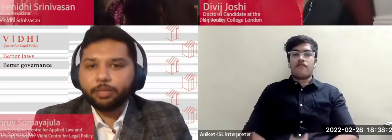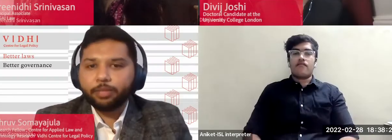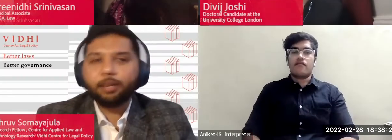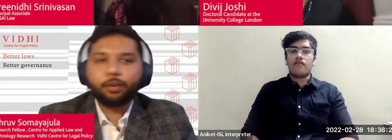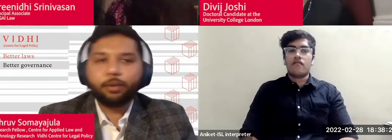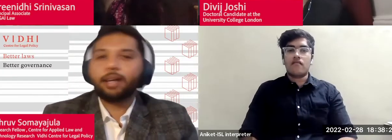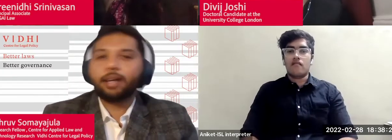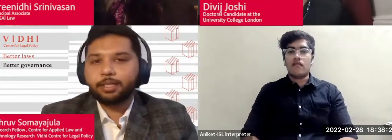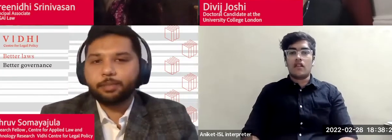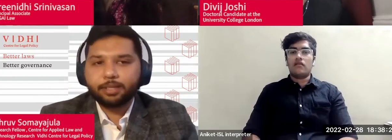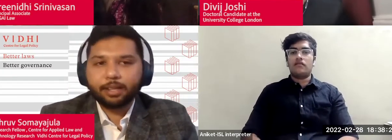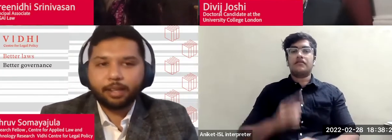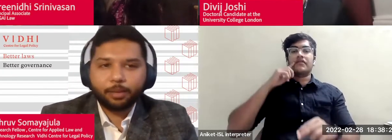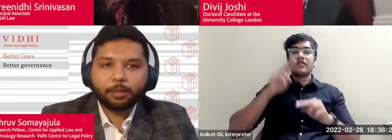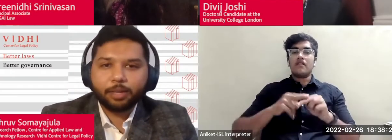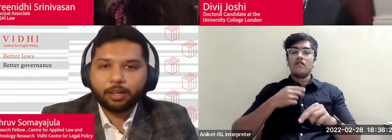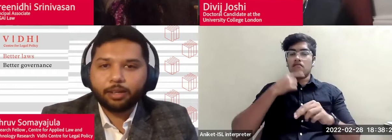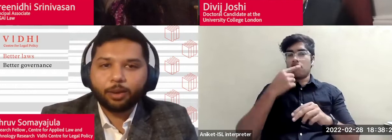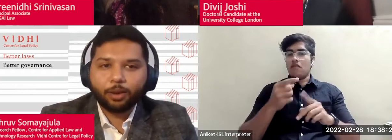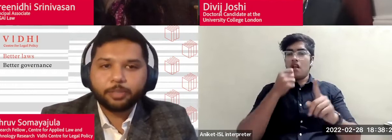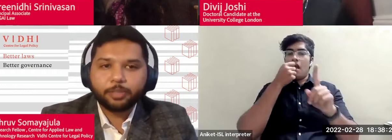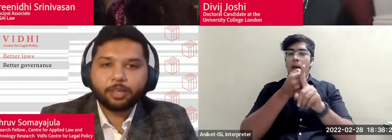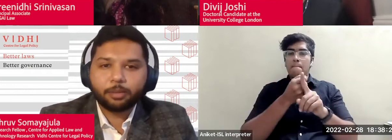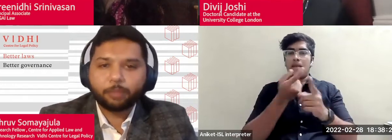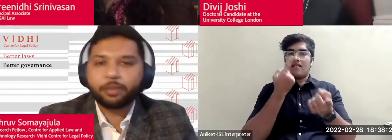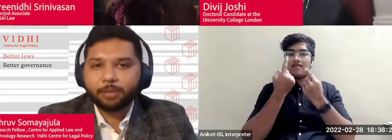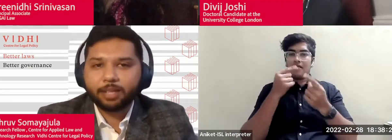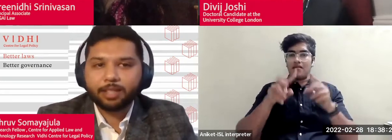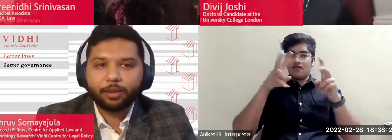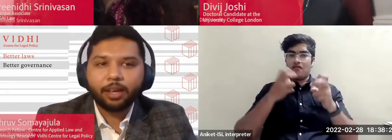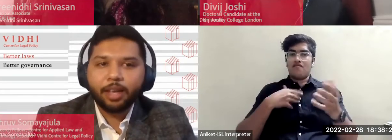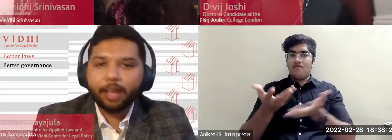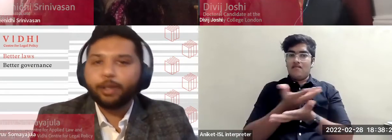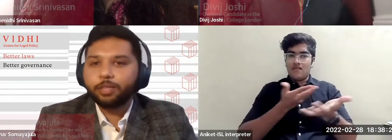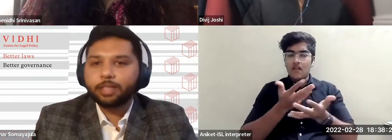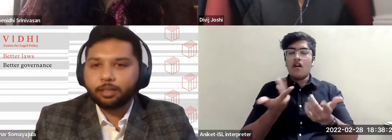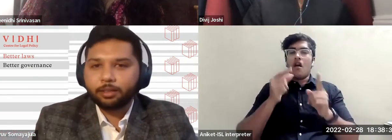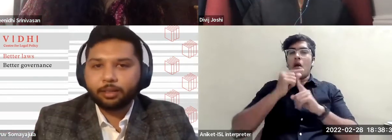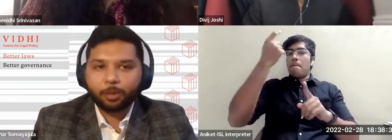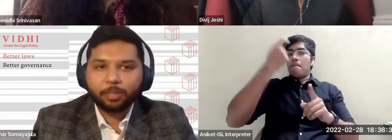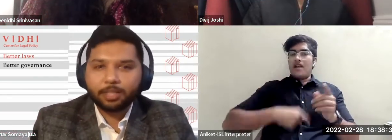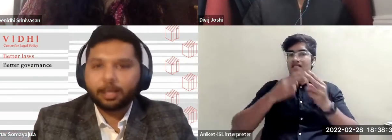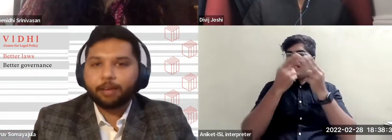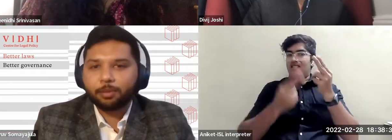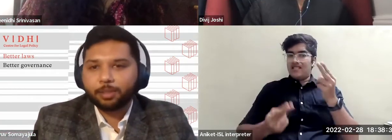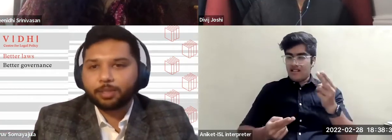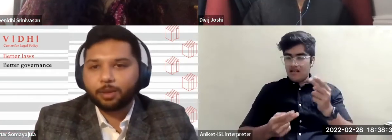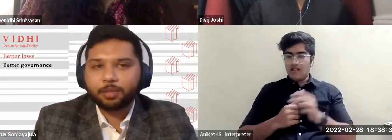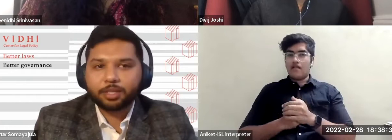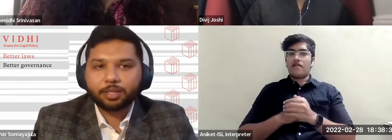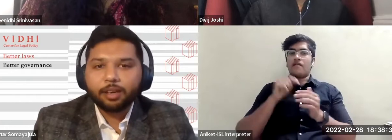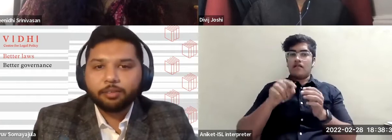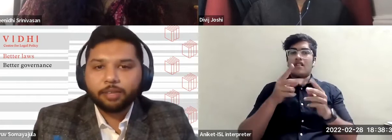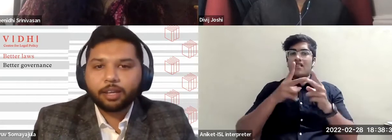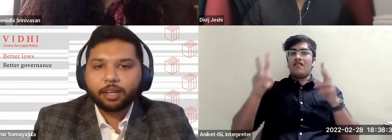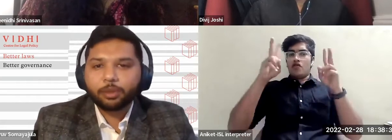When we speak about impact assessments that are required to be done, or when we speak about privacy by design, or any of these other topics that have come up in this